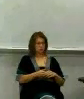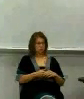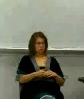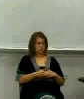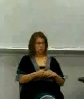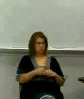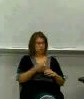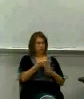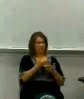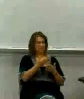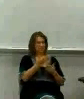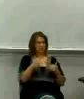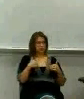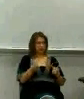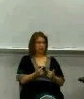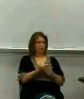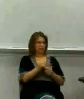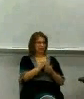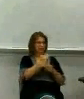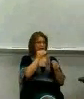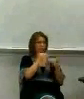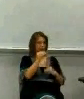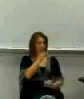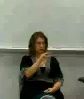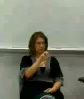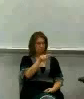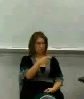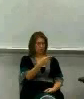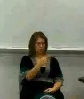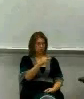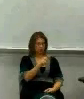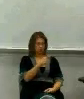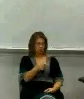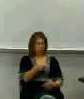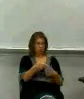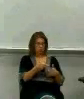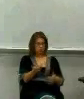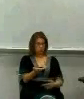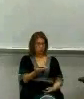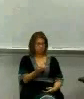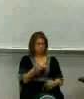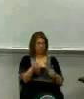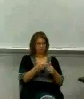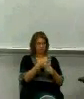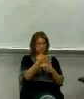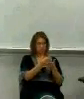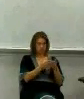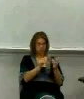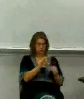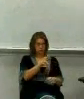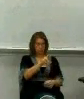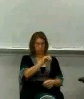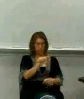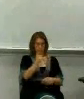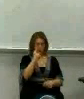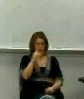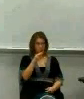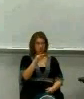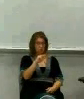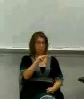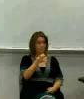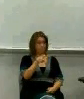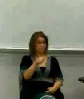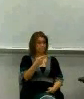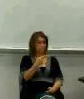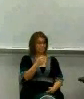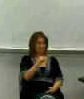Ones that eat methane, if you want to think of it that way. Okay, what's the first part of the root for methane?